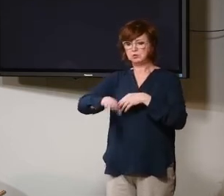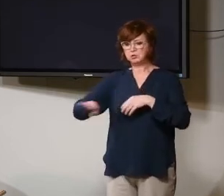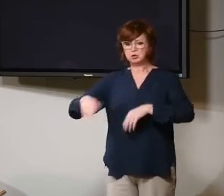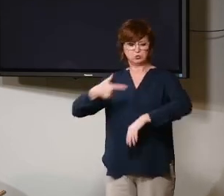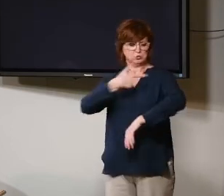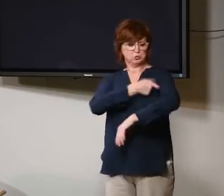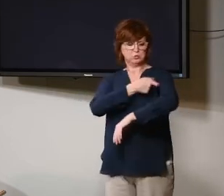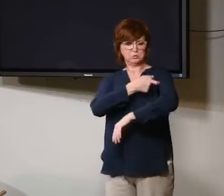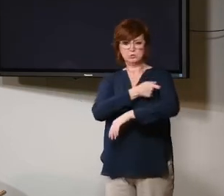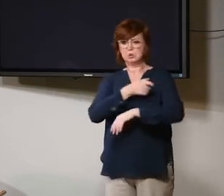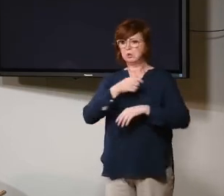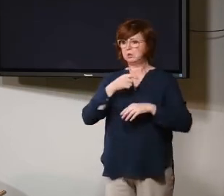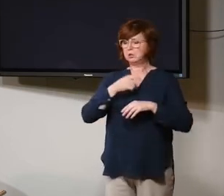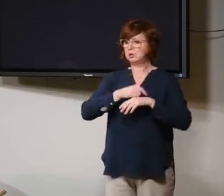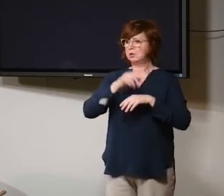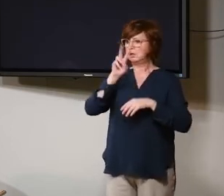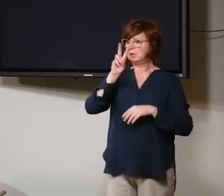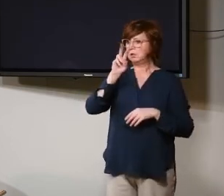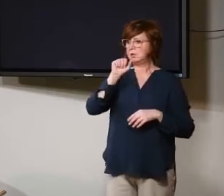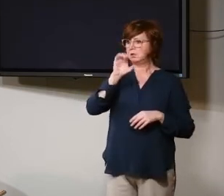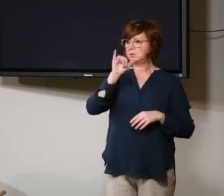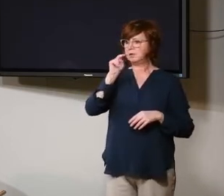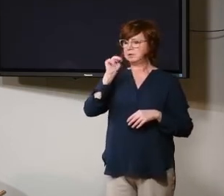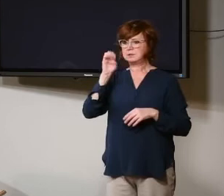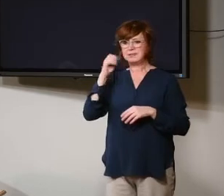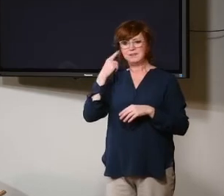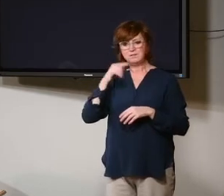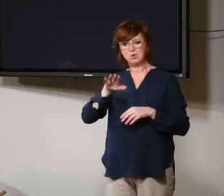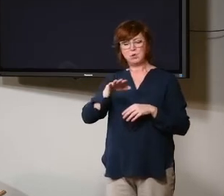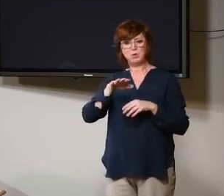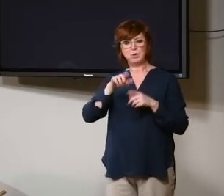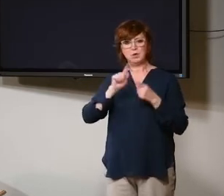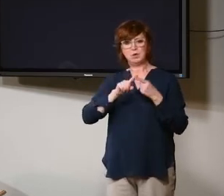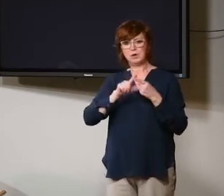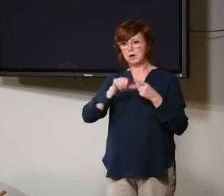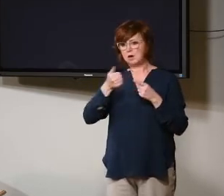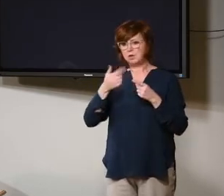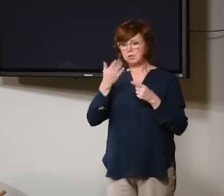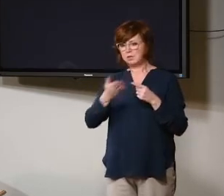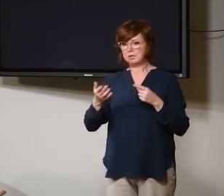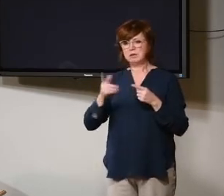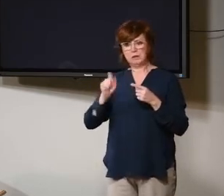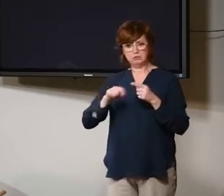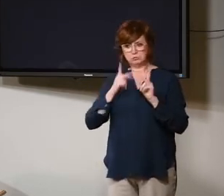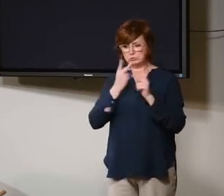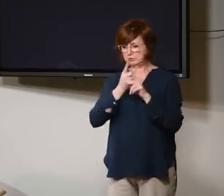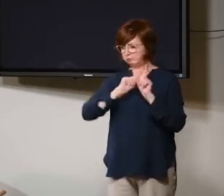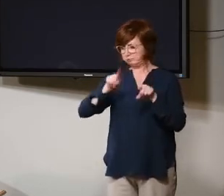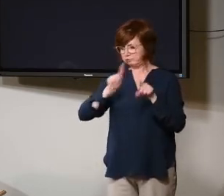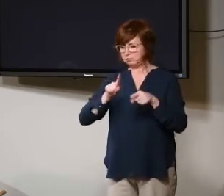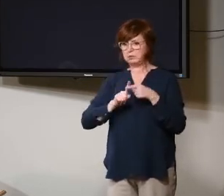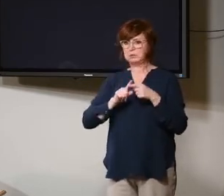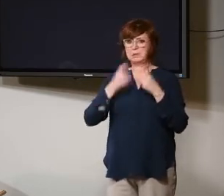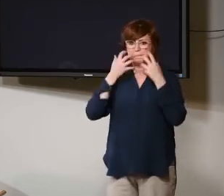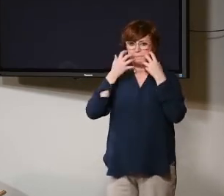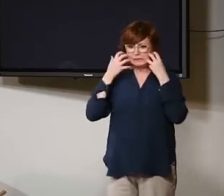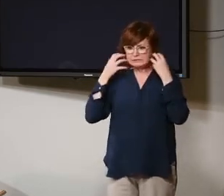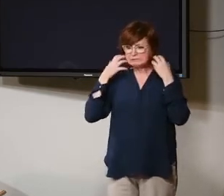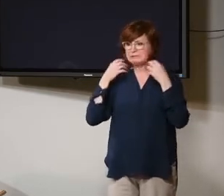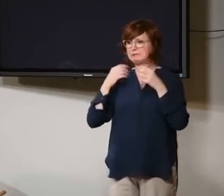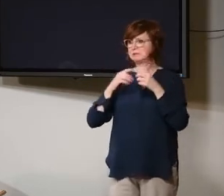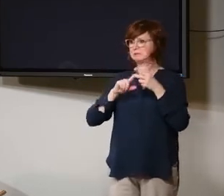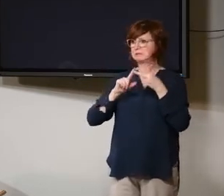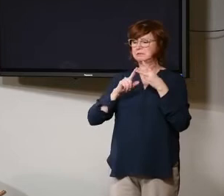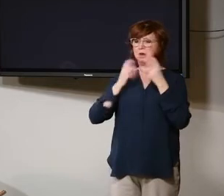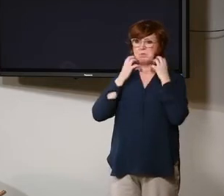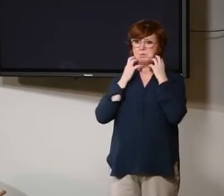don't vaccinate our children for the next 2-3 months, then they are at risk of other communicable diseases like pertussis and measles. So vaccinations